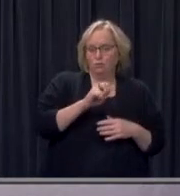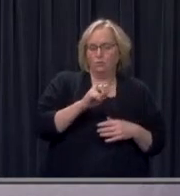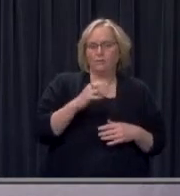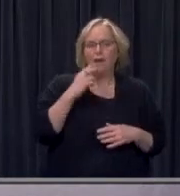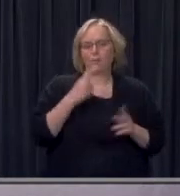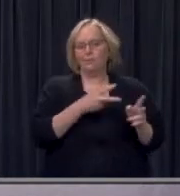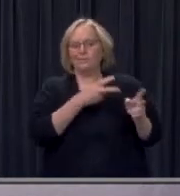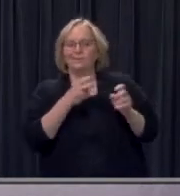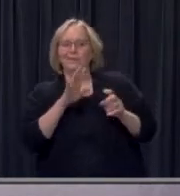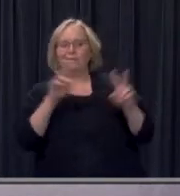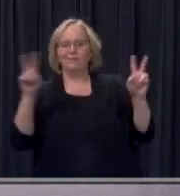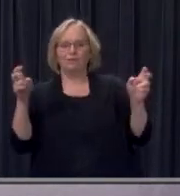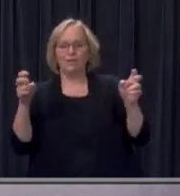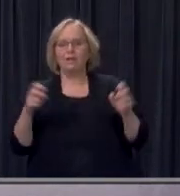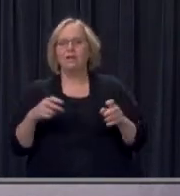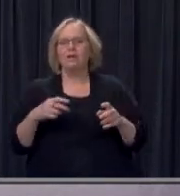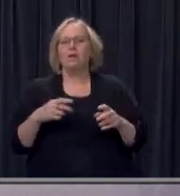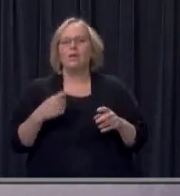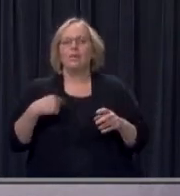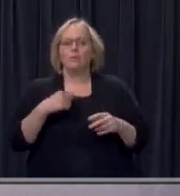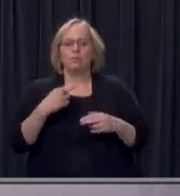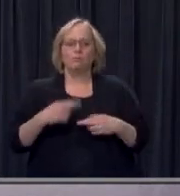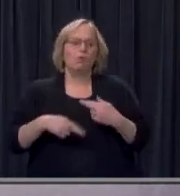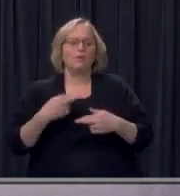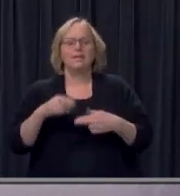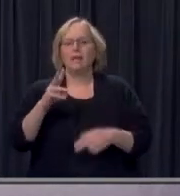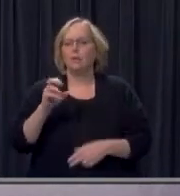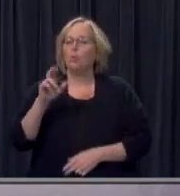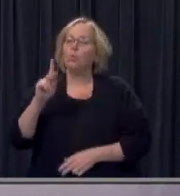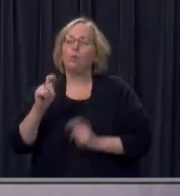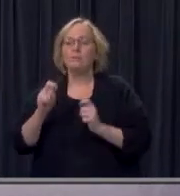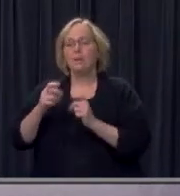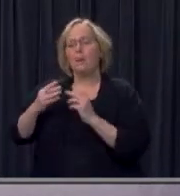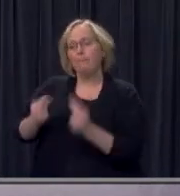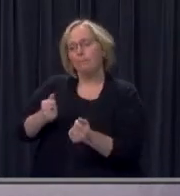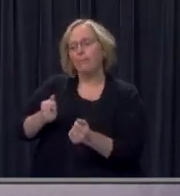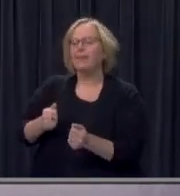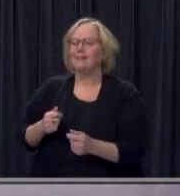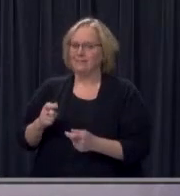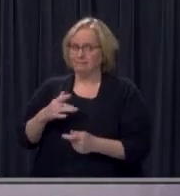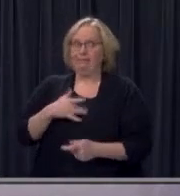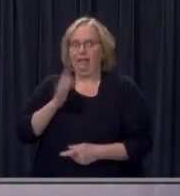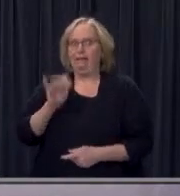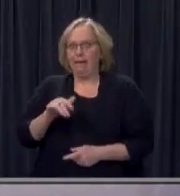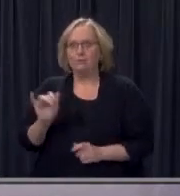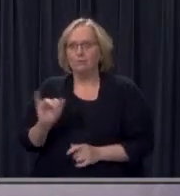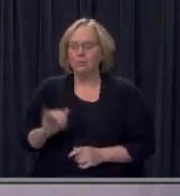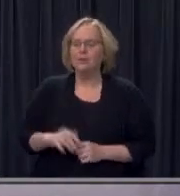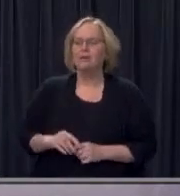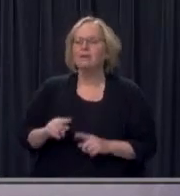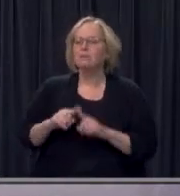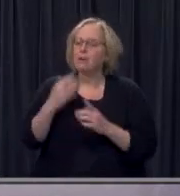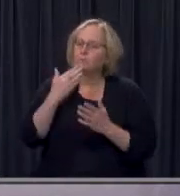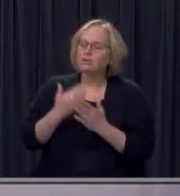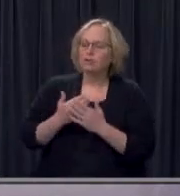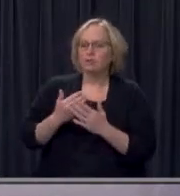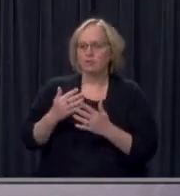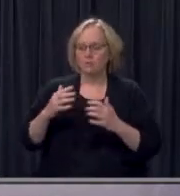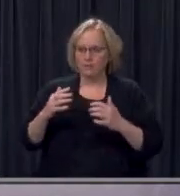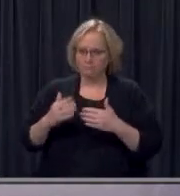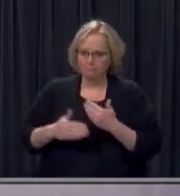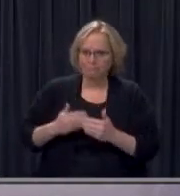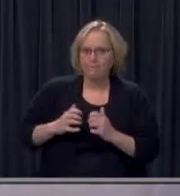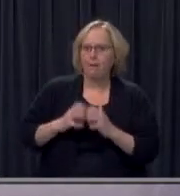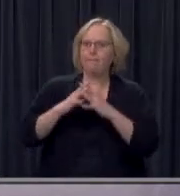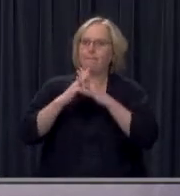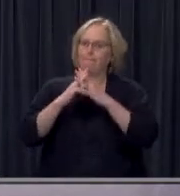Dr. McMullen that we rolled this out in warp speed, which is exactly what it felt like. But it was good. We got up and running by the first day